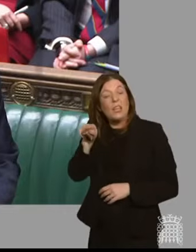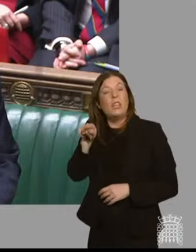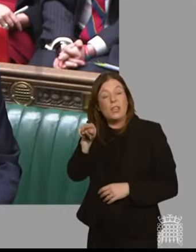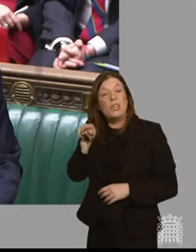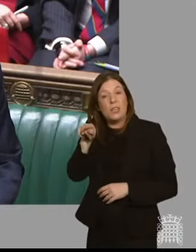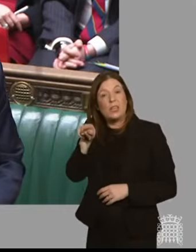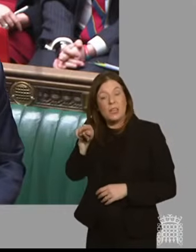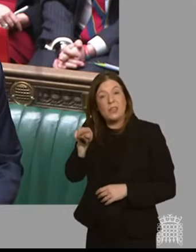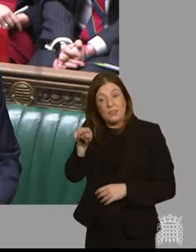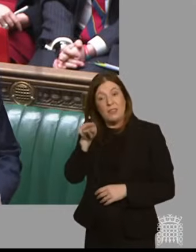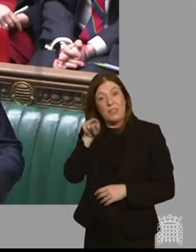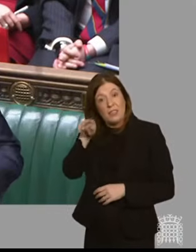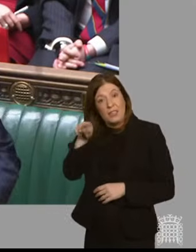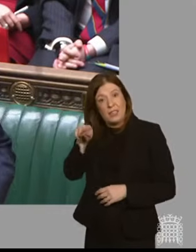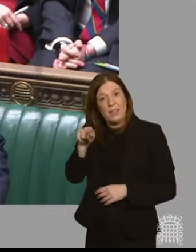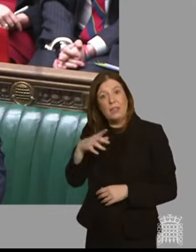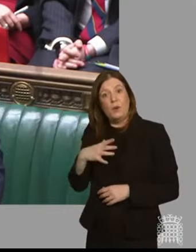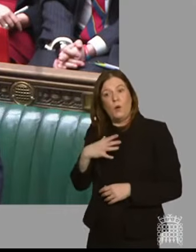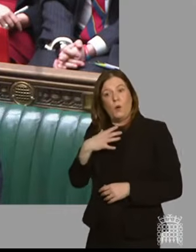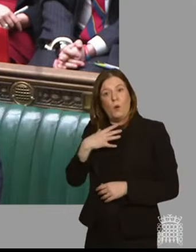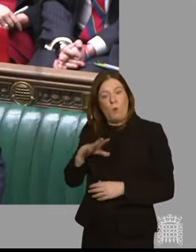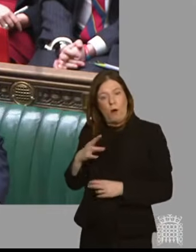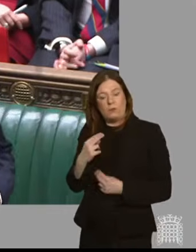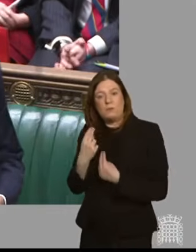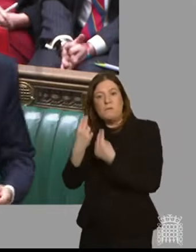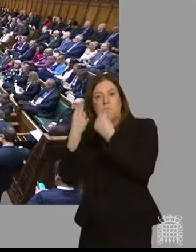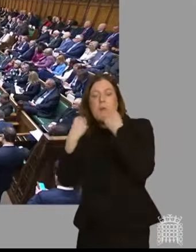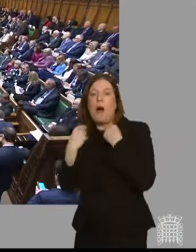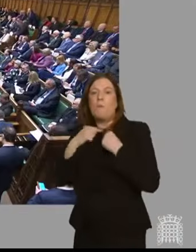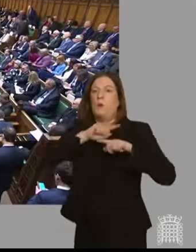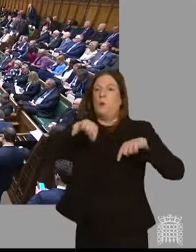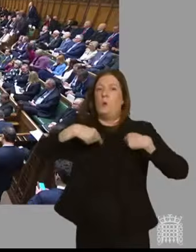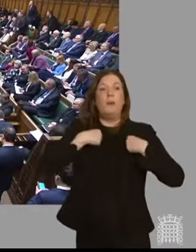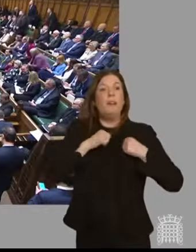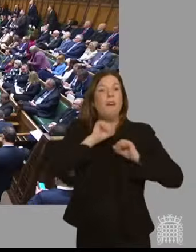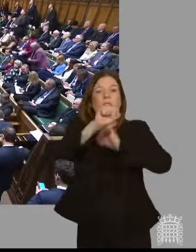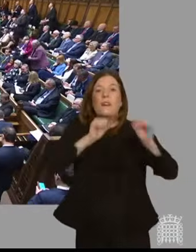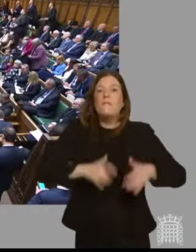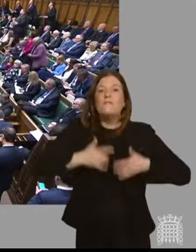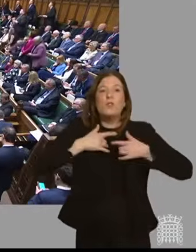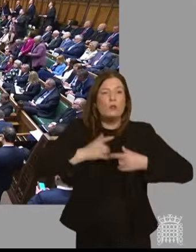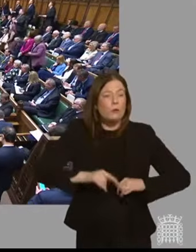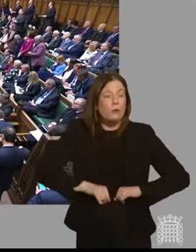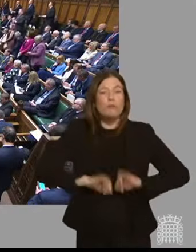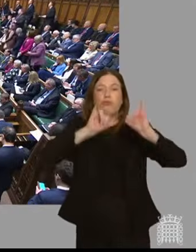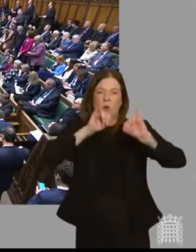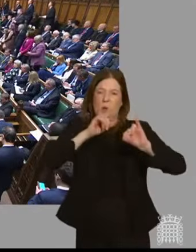we will face down the extremists and stand up for British values.